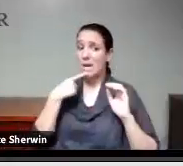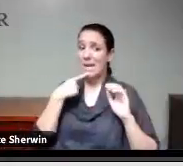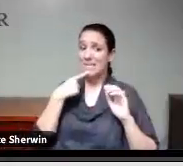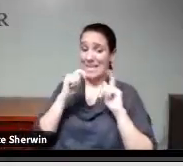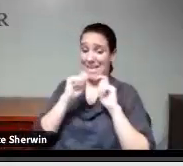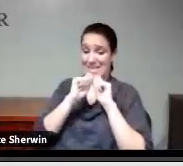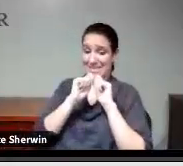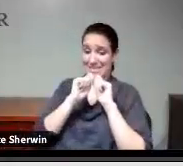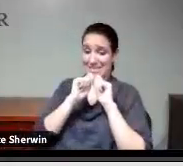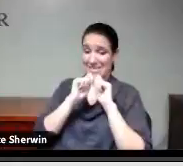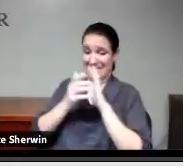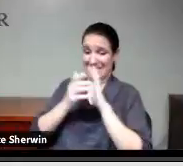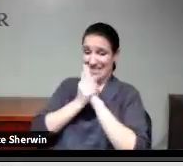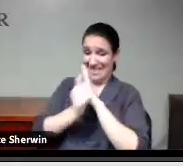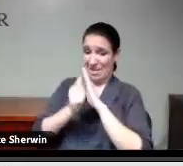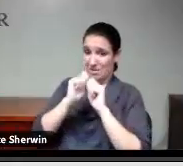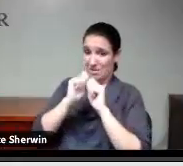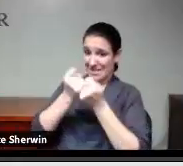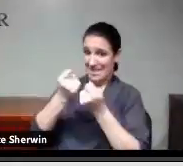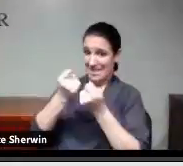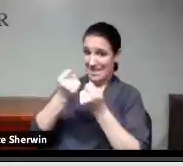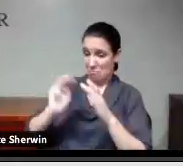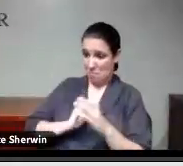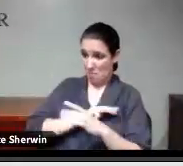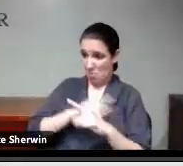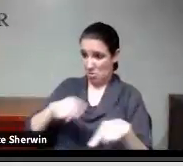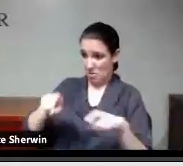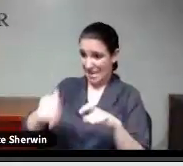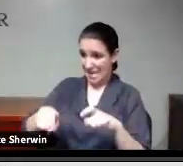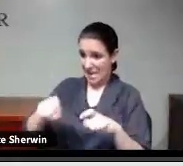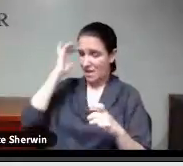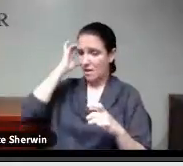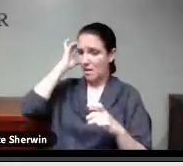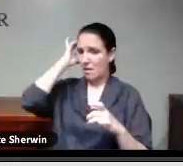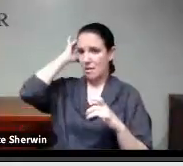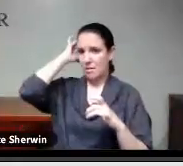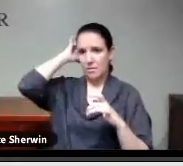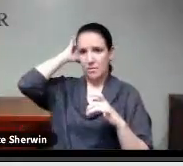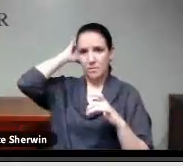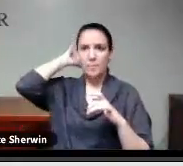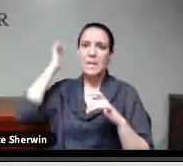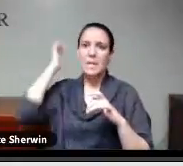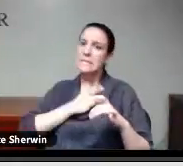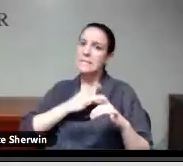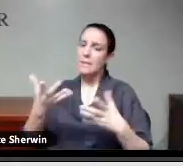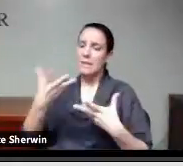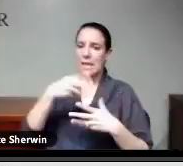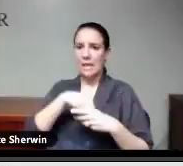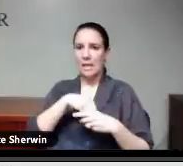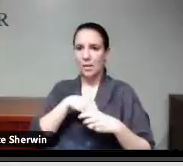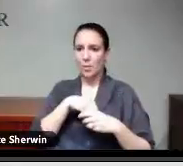members need, a lot of times that also includes things like